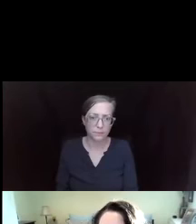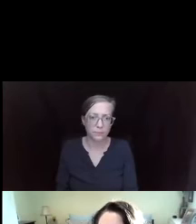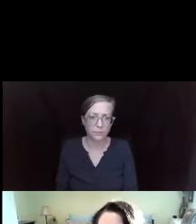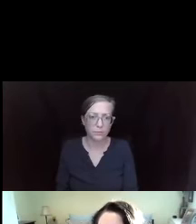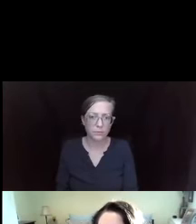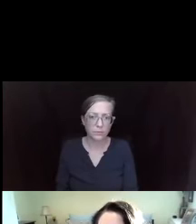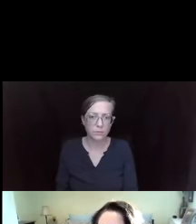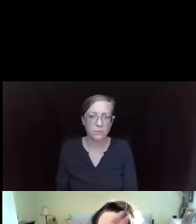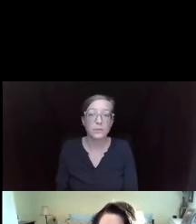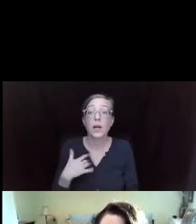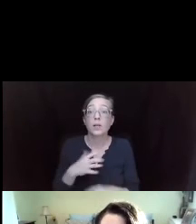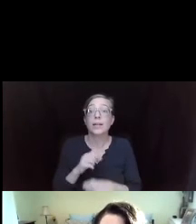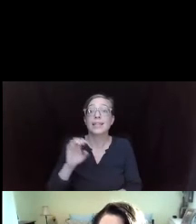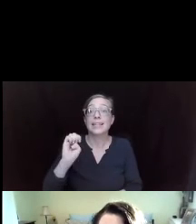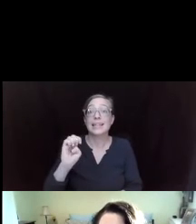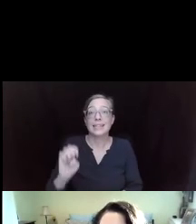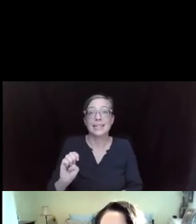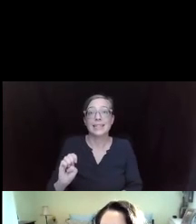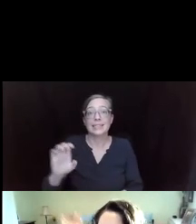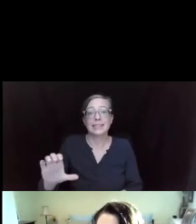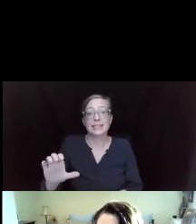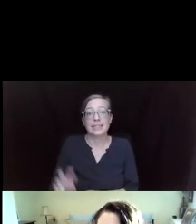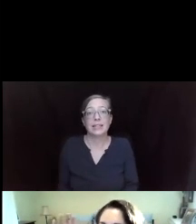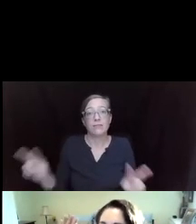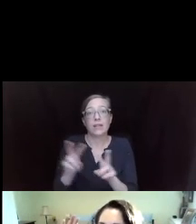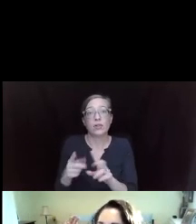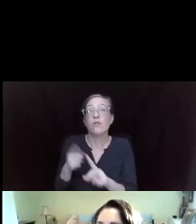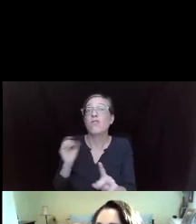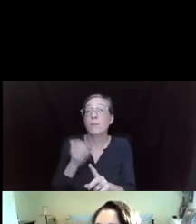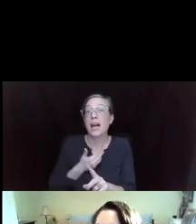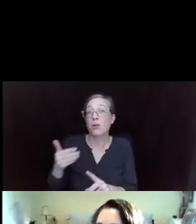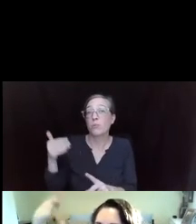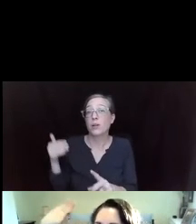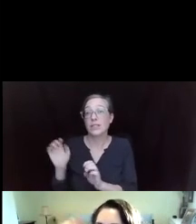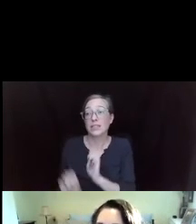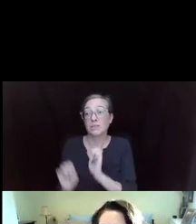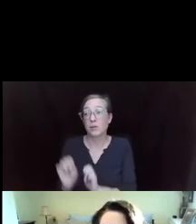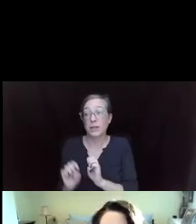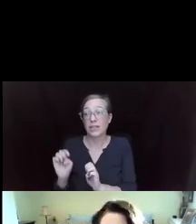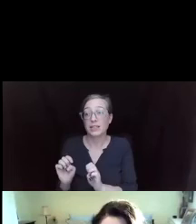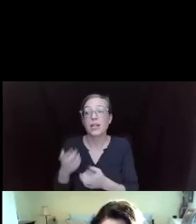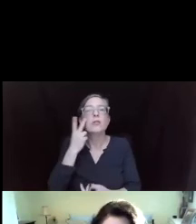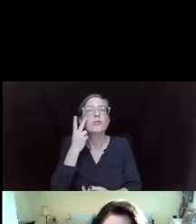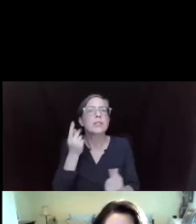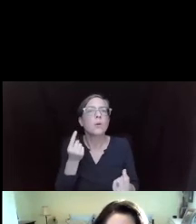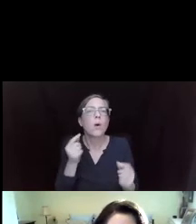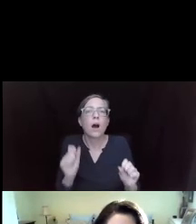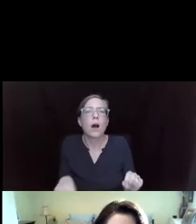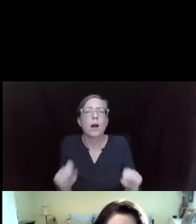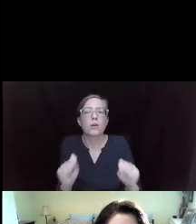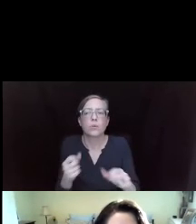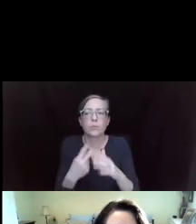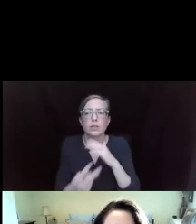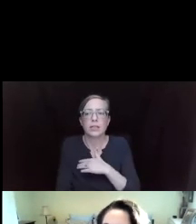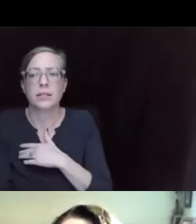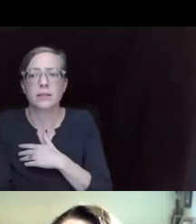ECC value that we got from experiment with circular. Let's see what now we can predict for oval-shaped poles. And to make this